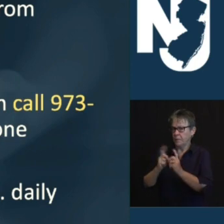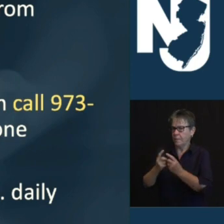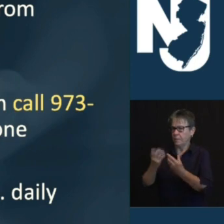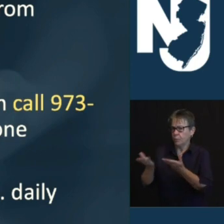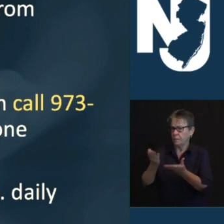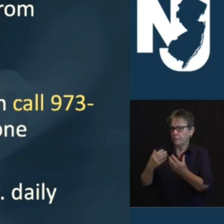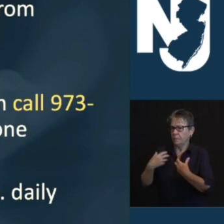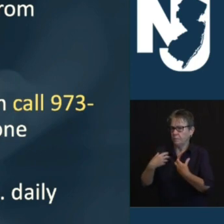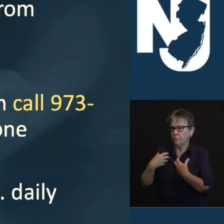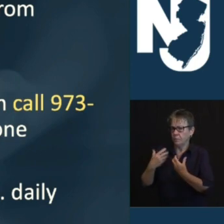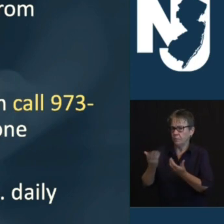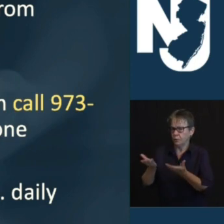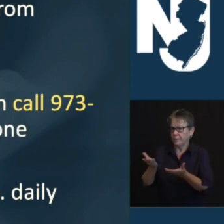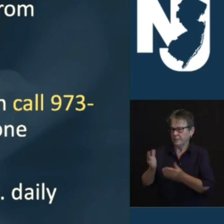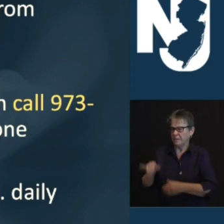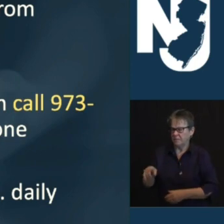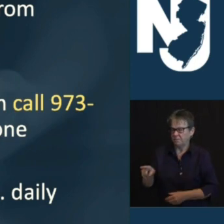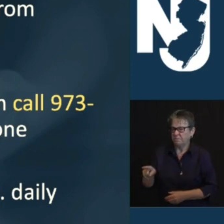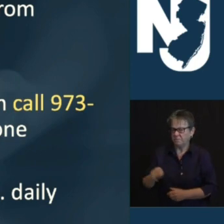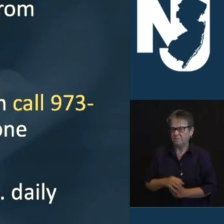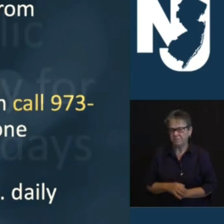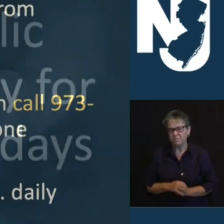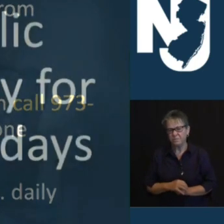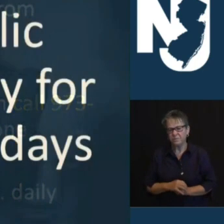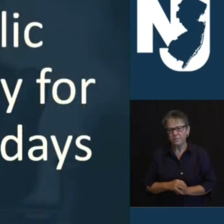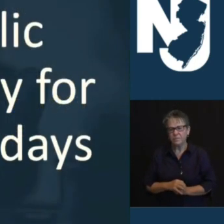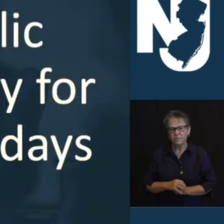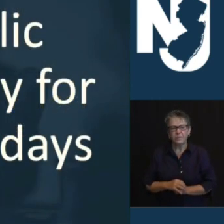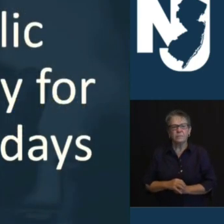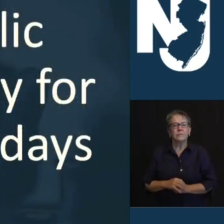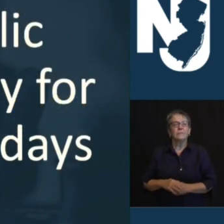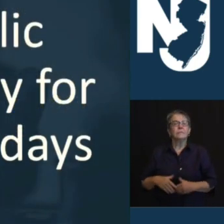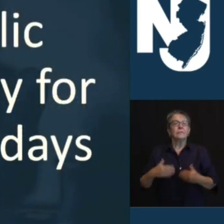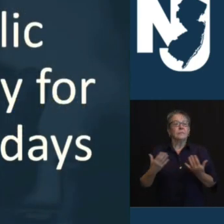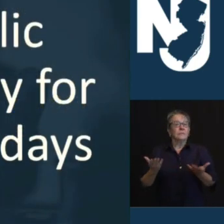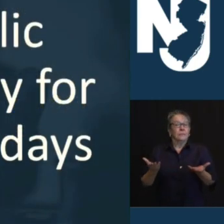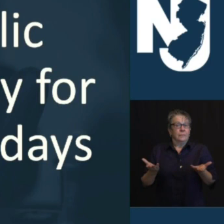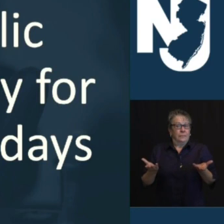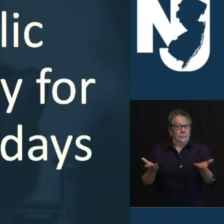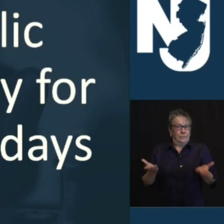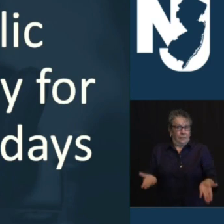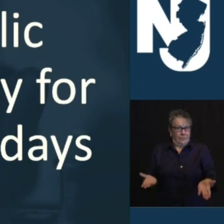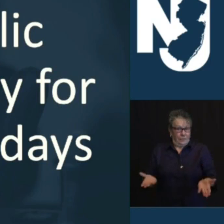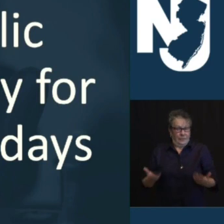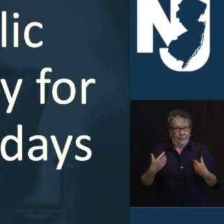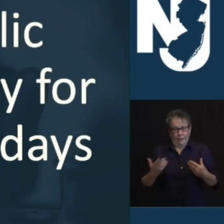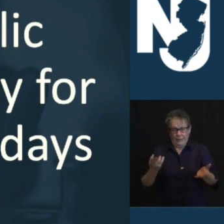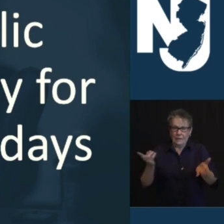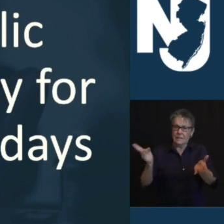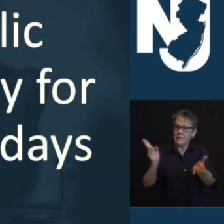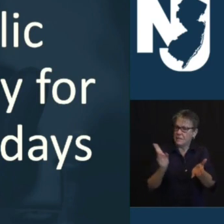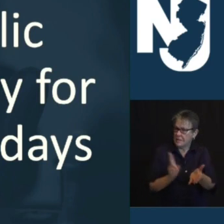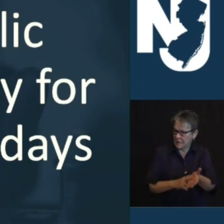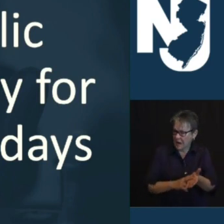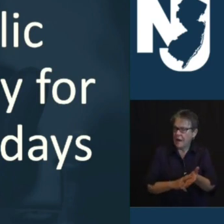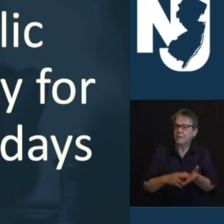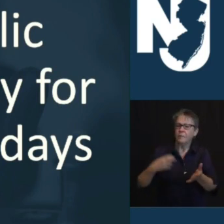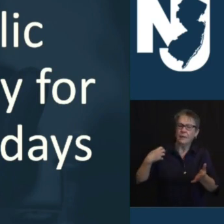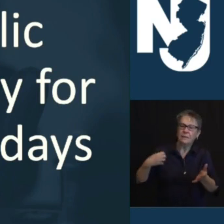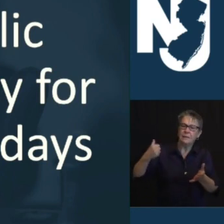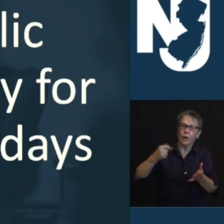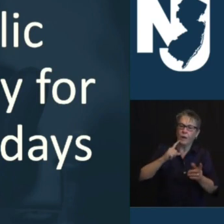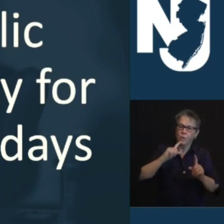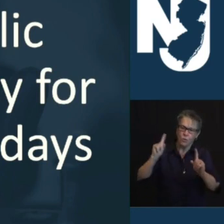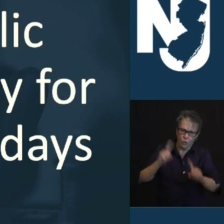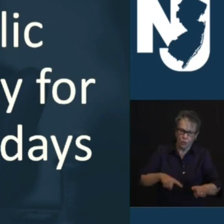there. Moving on, if I could, we have a lot of ground to cover. Yesterday, I signed an executive order extending the public health emergency